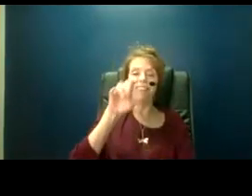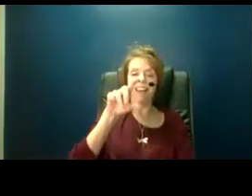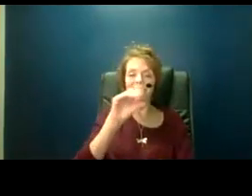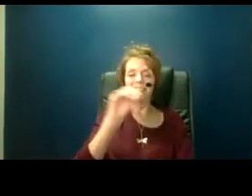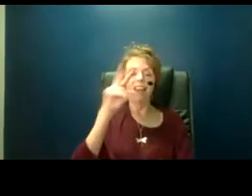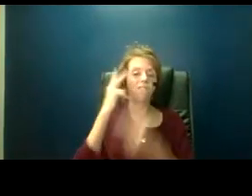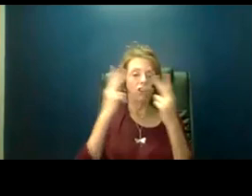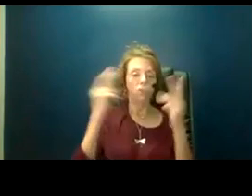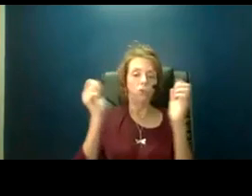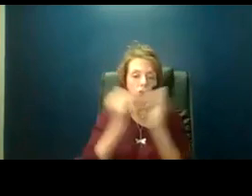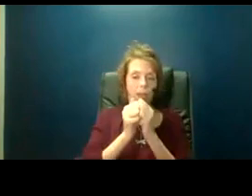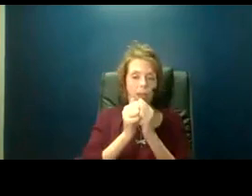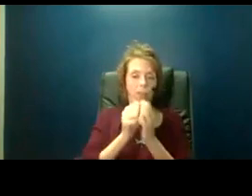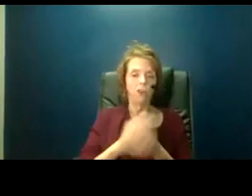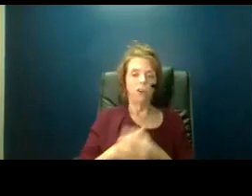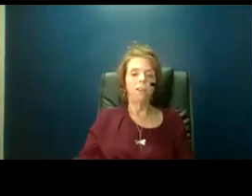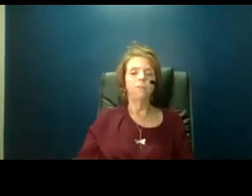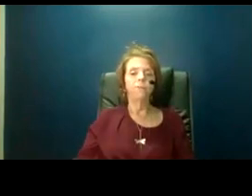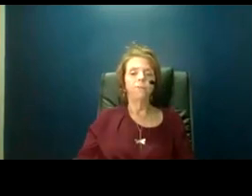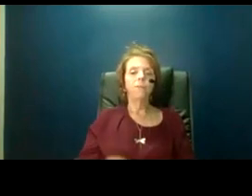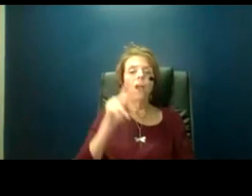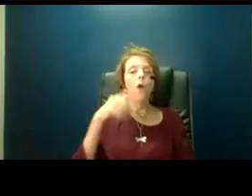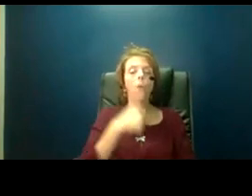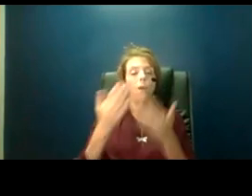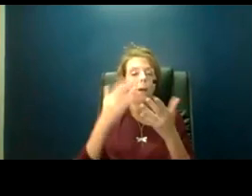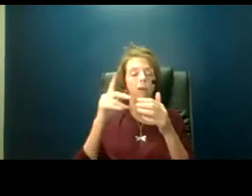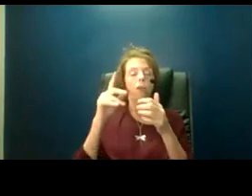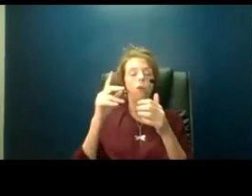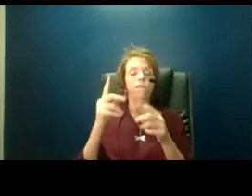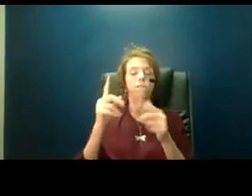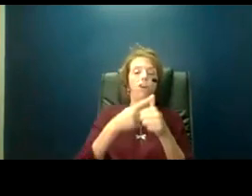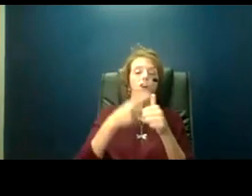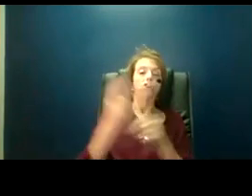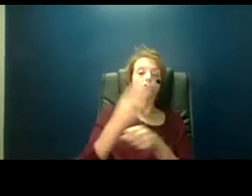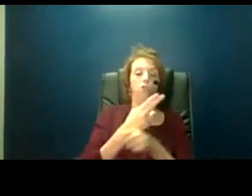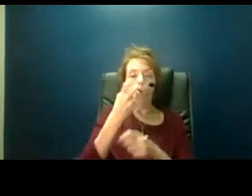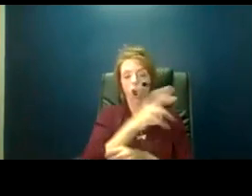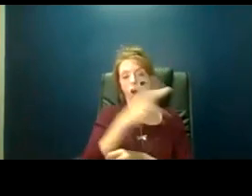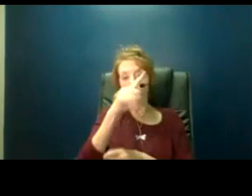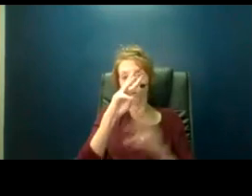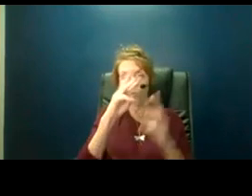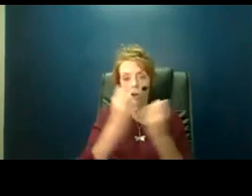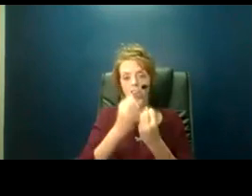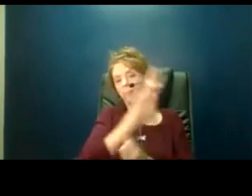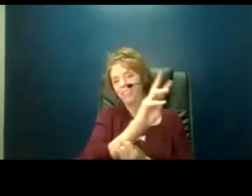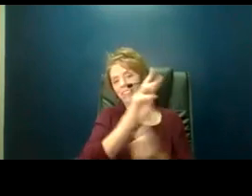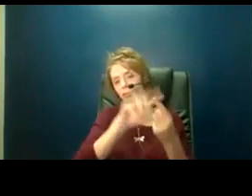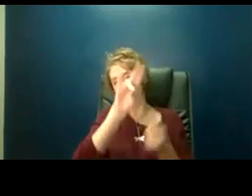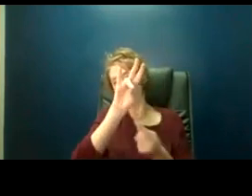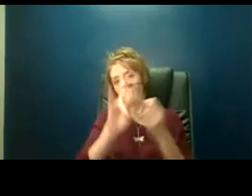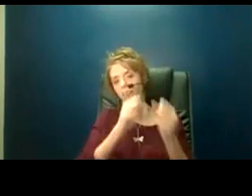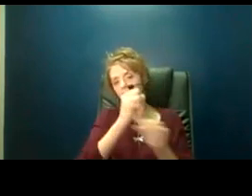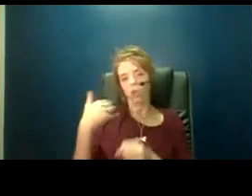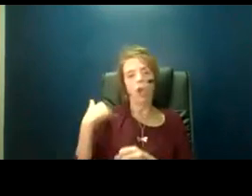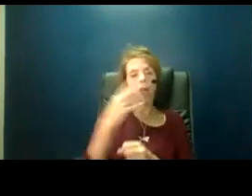together. We probably first used her for a workshop 6 or 7 years ago, and she's just